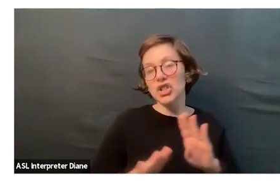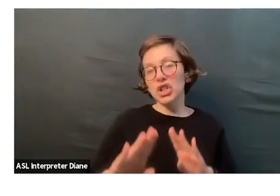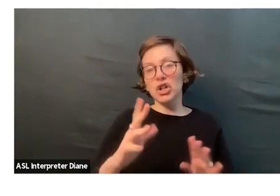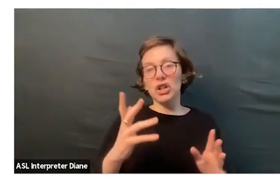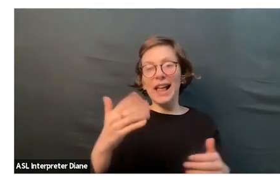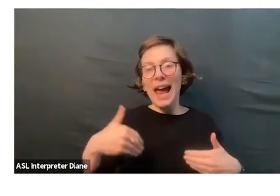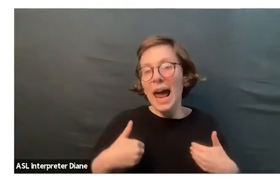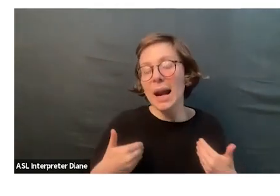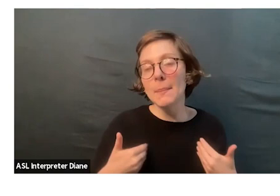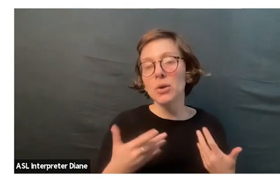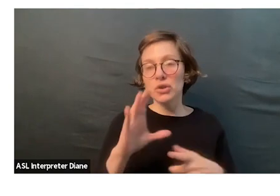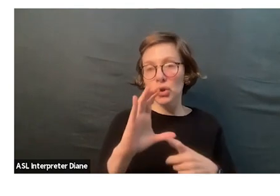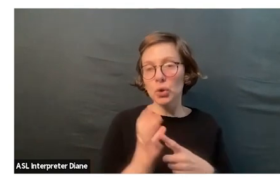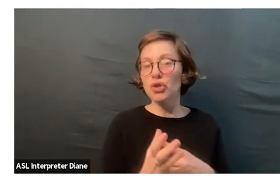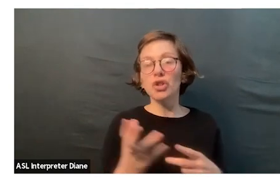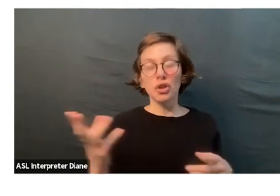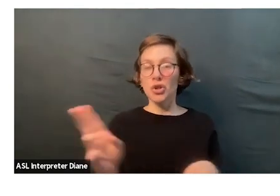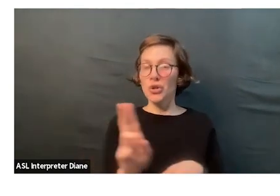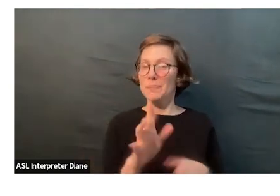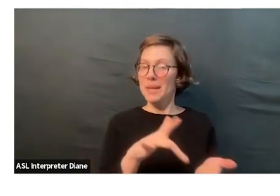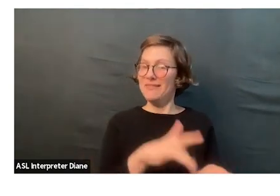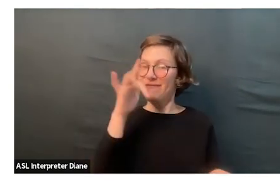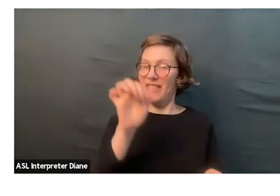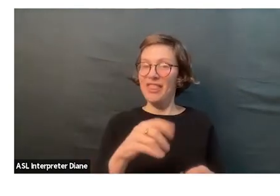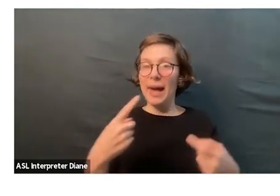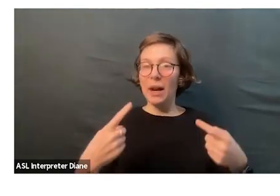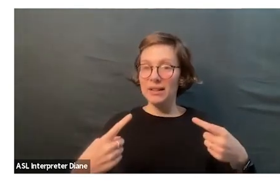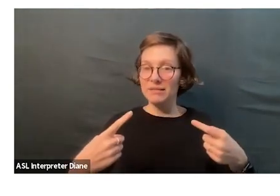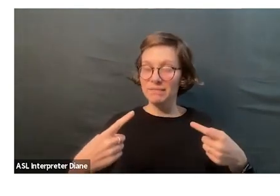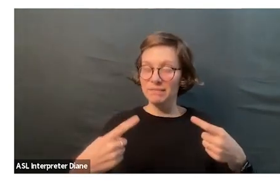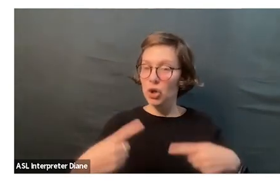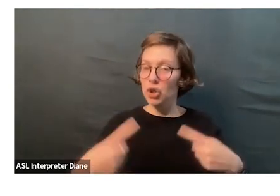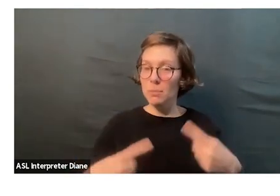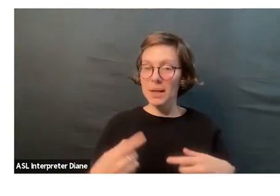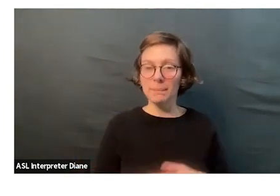West, but then we're not going to ask about the consequences of those actions and then say,